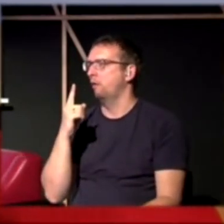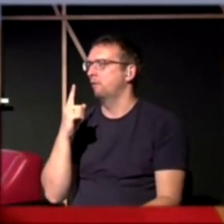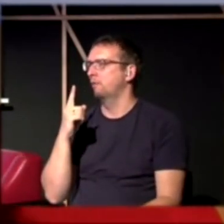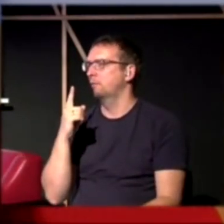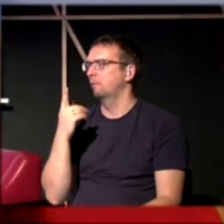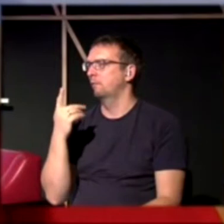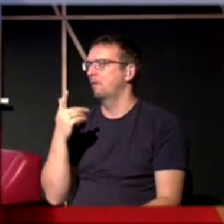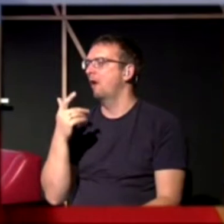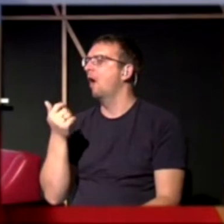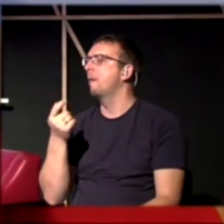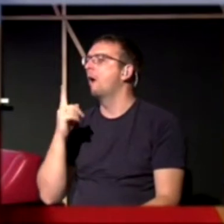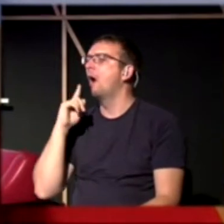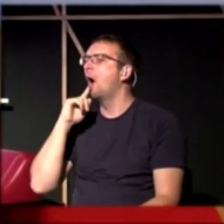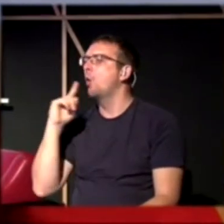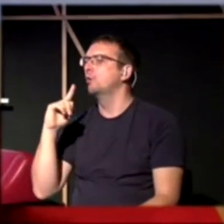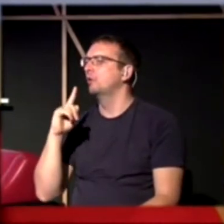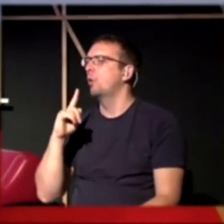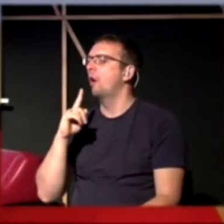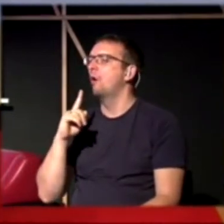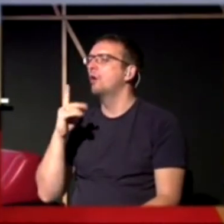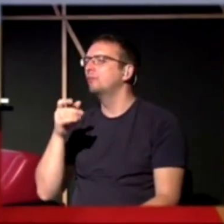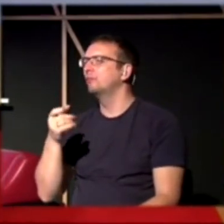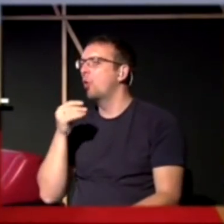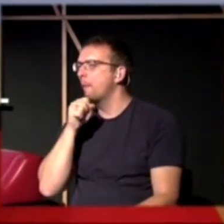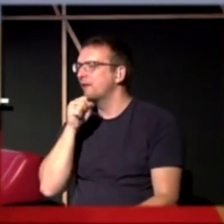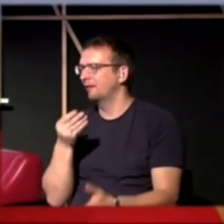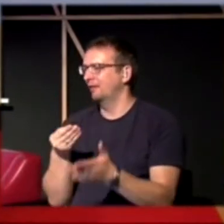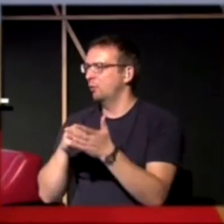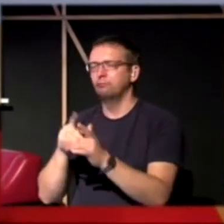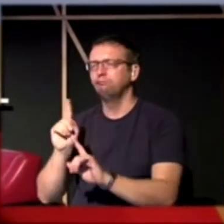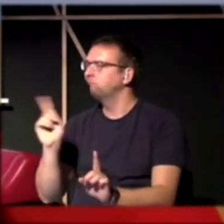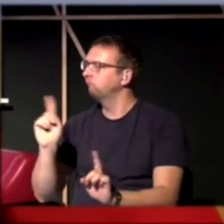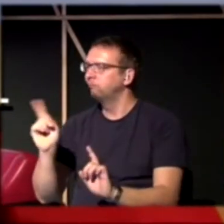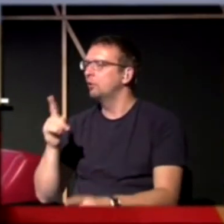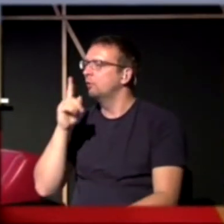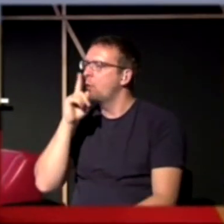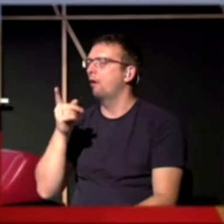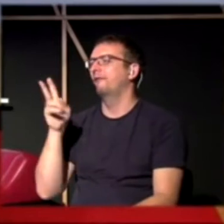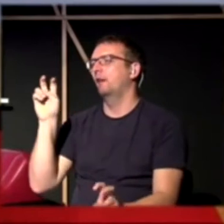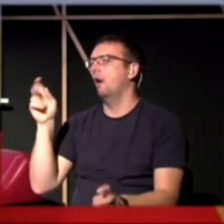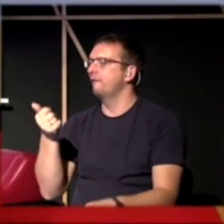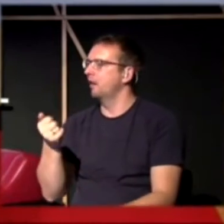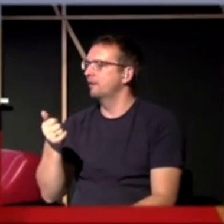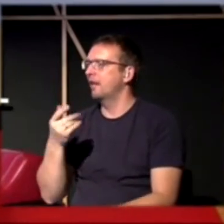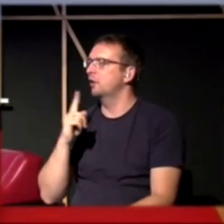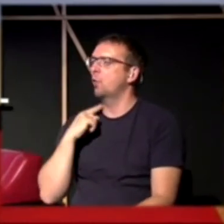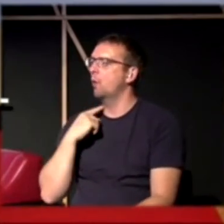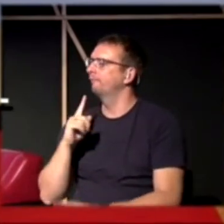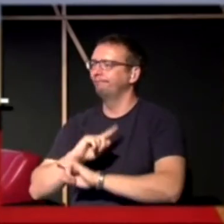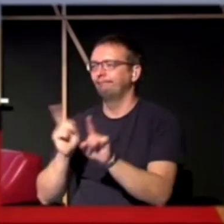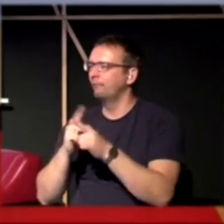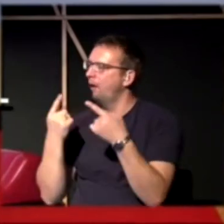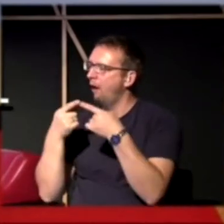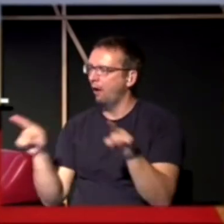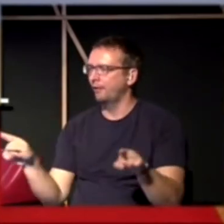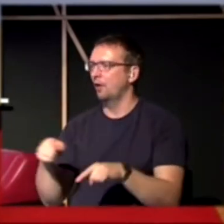know, Torres and Gary Neville. They're all Martin Tyler, but they're all very, very good pieces of commentary. But what you don't get from that, and what you